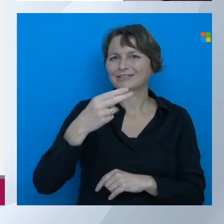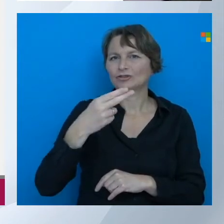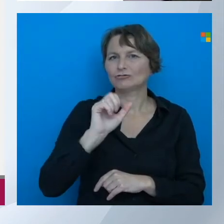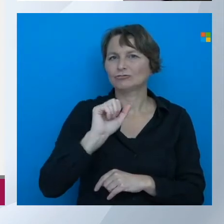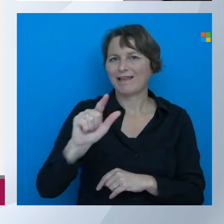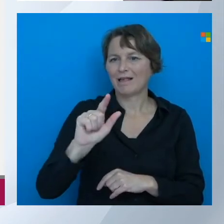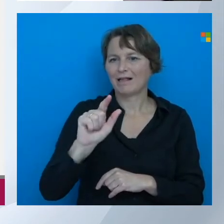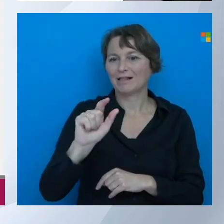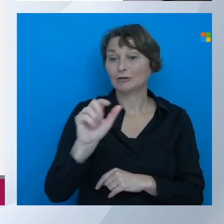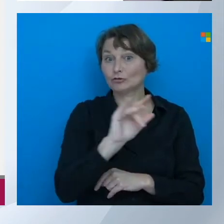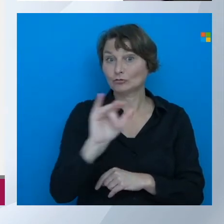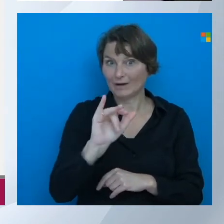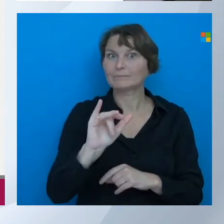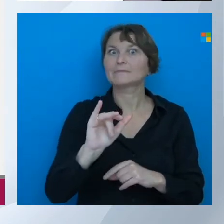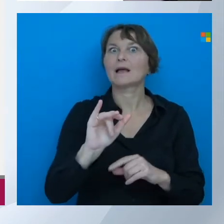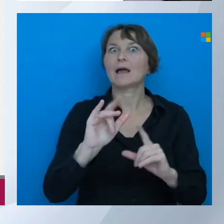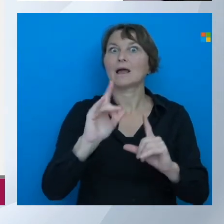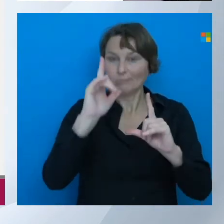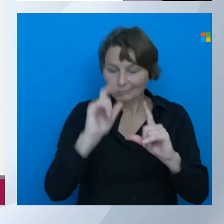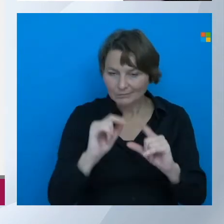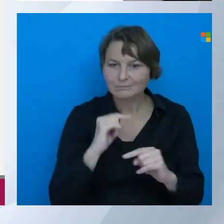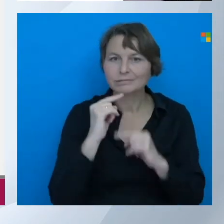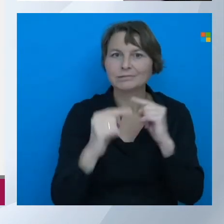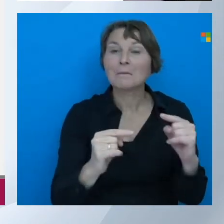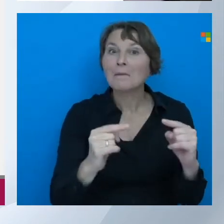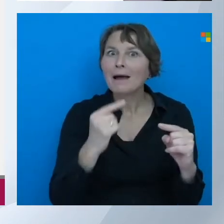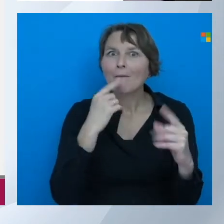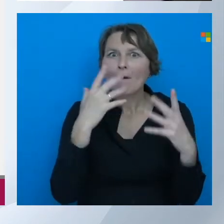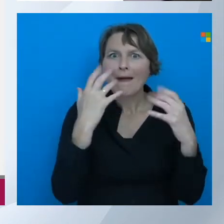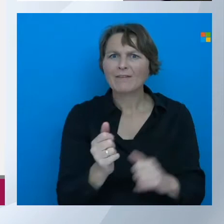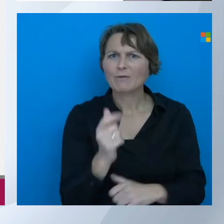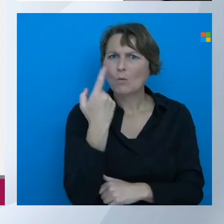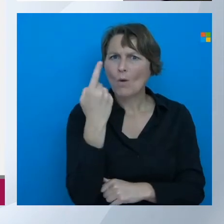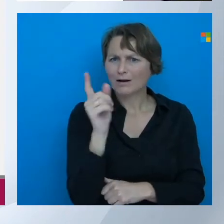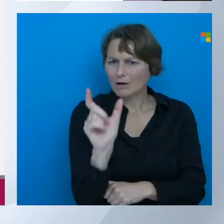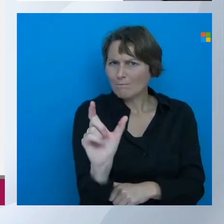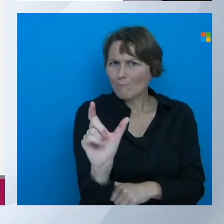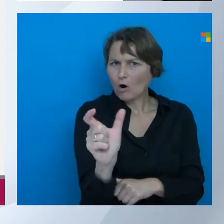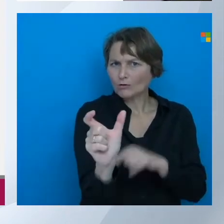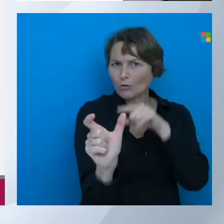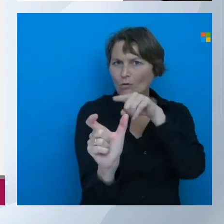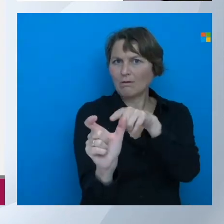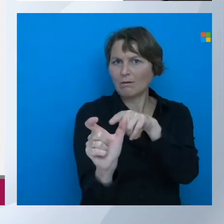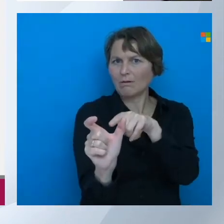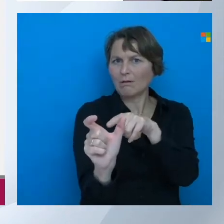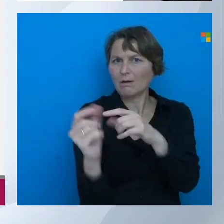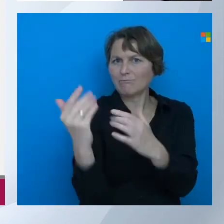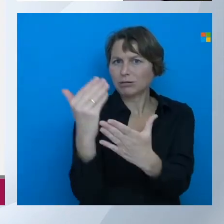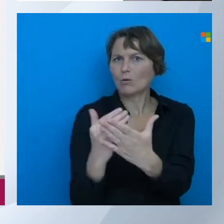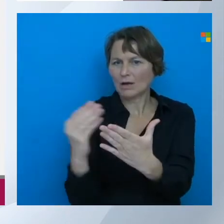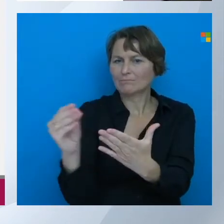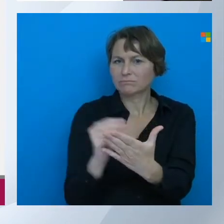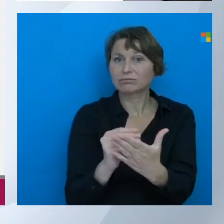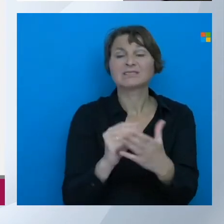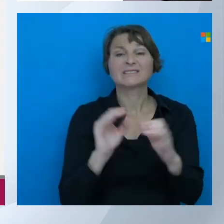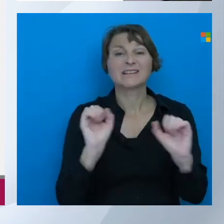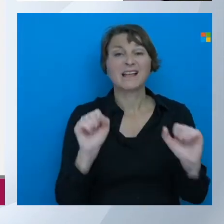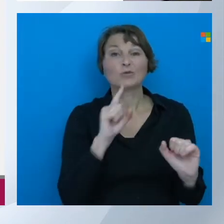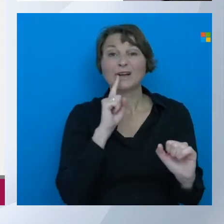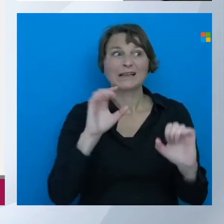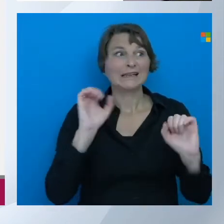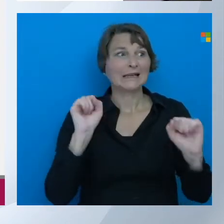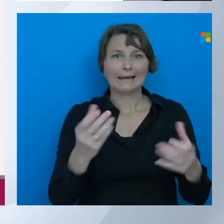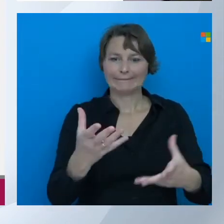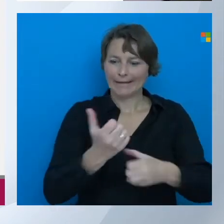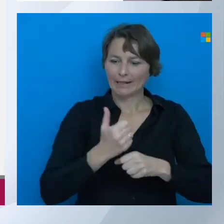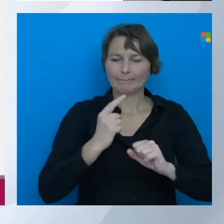that there's a whole Azure PowerShell module that allows you to basically automate whatever resource actions